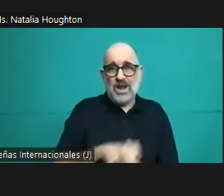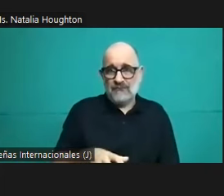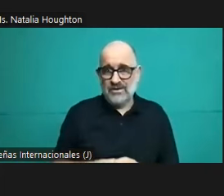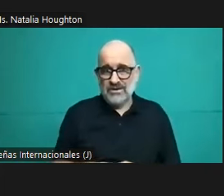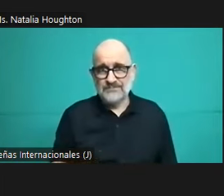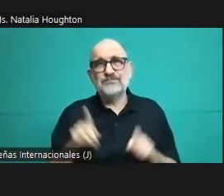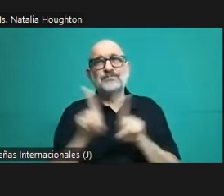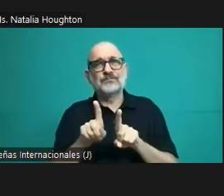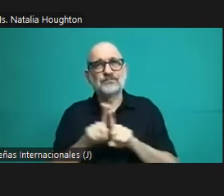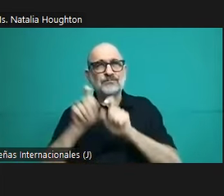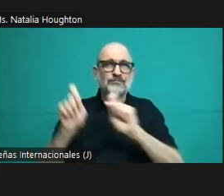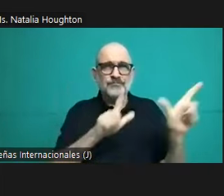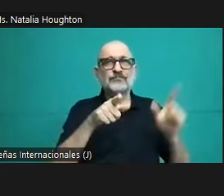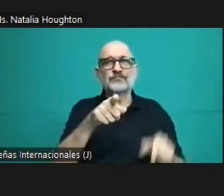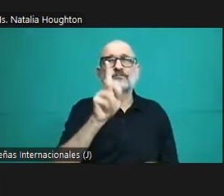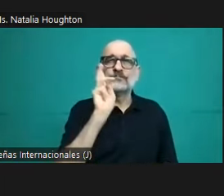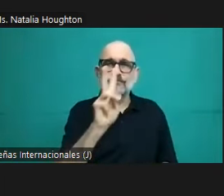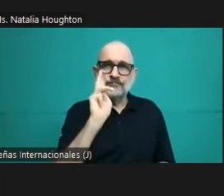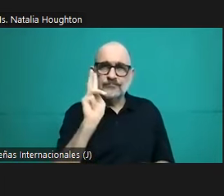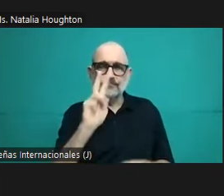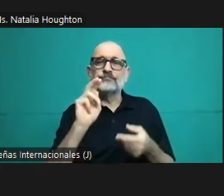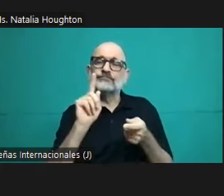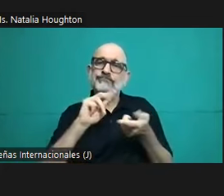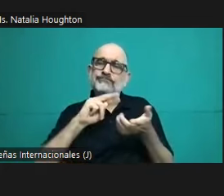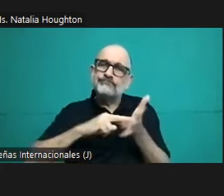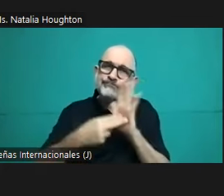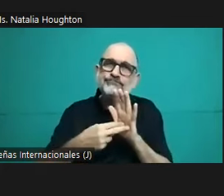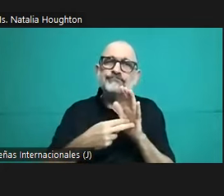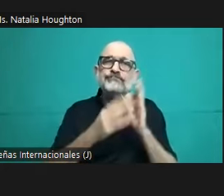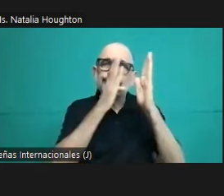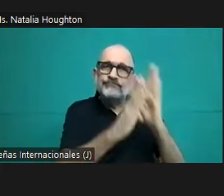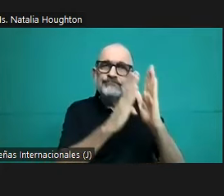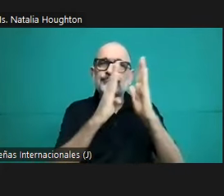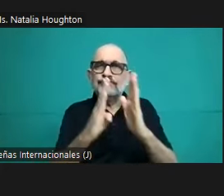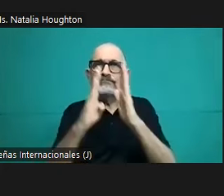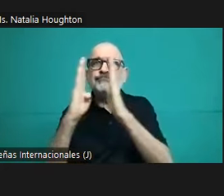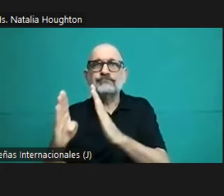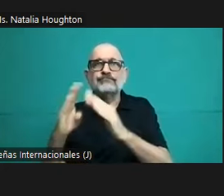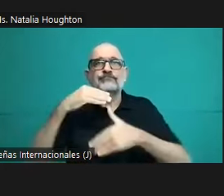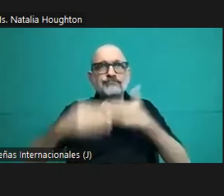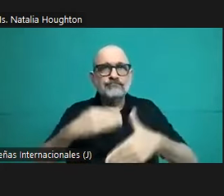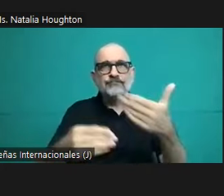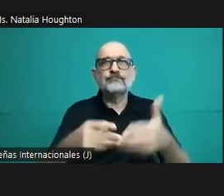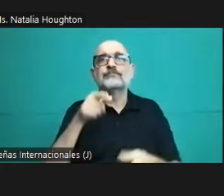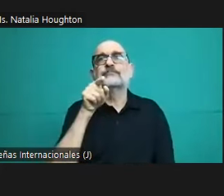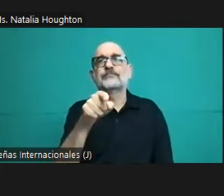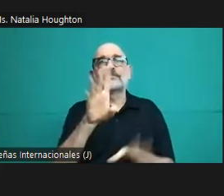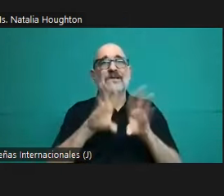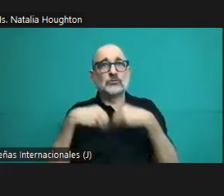try to interpret the results and provoking a dialogue